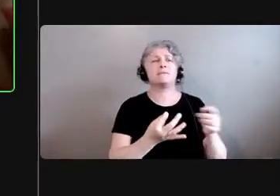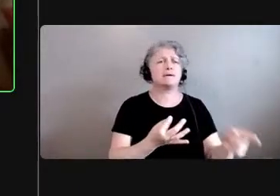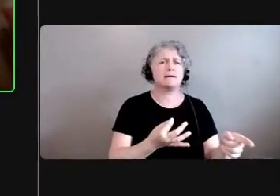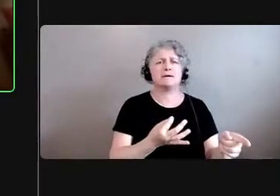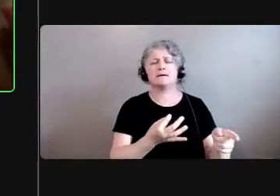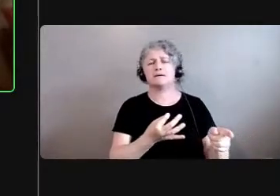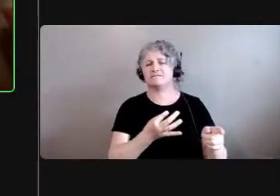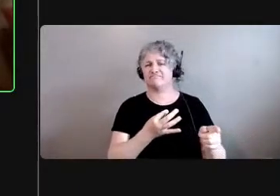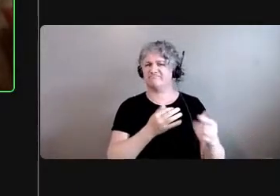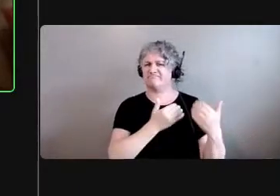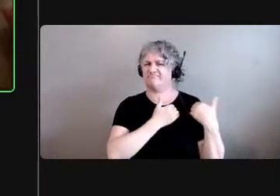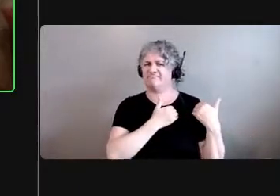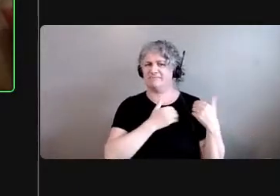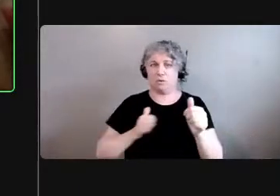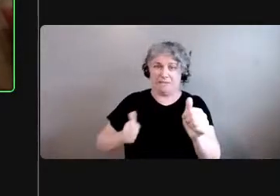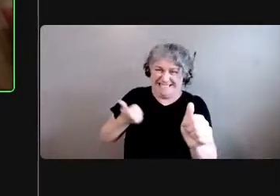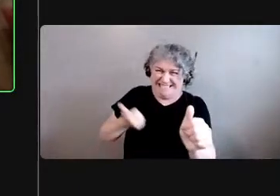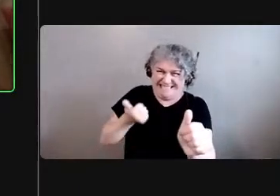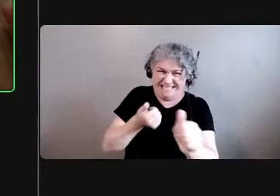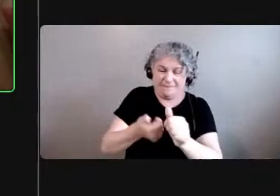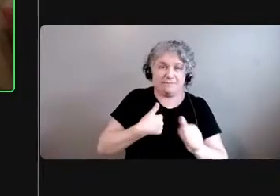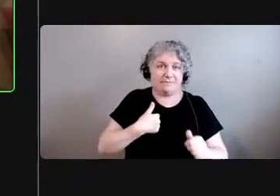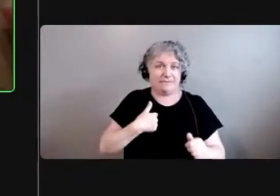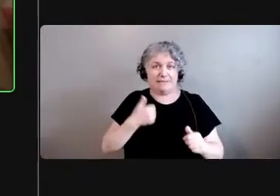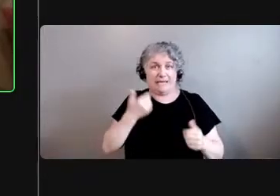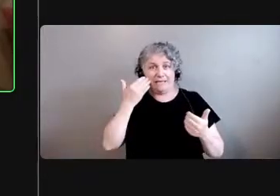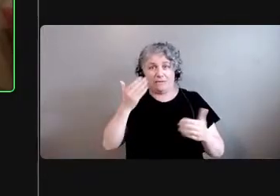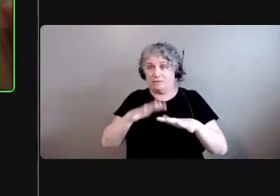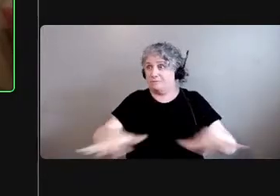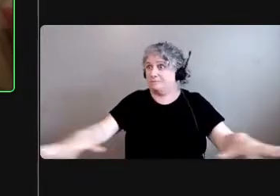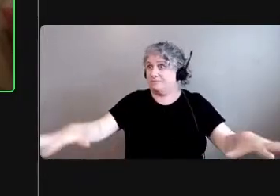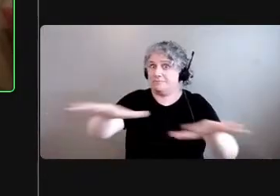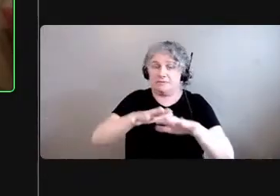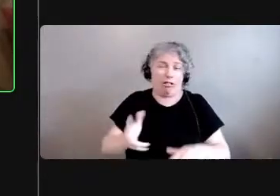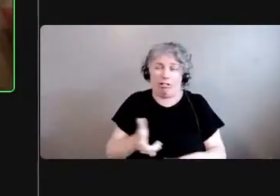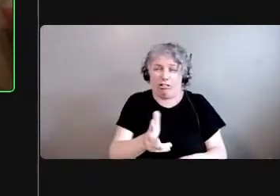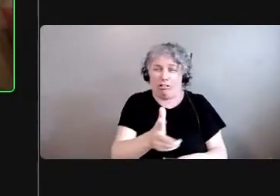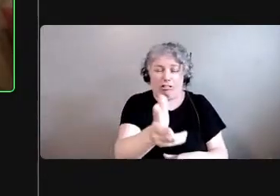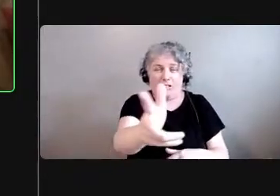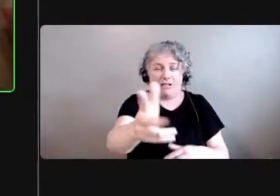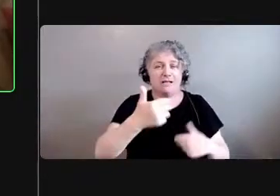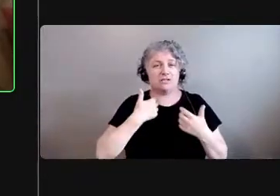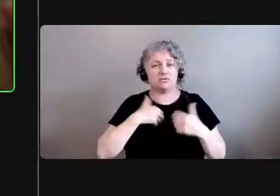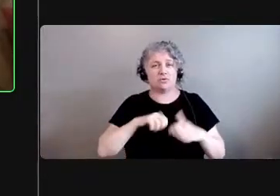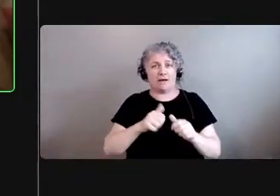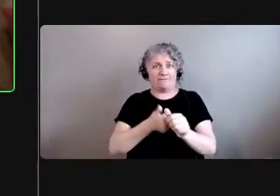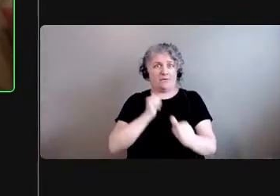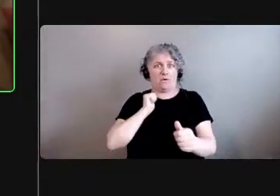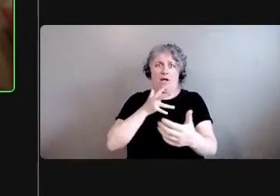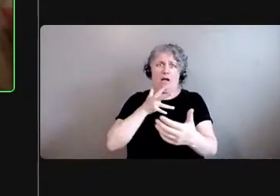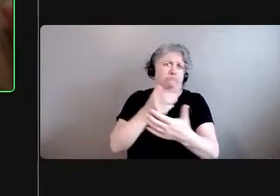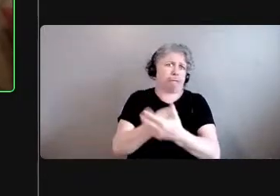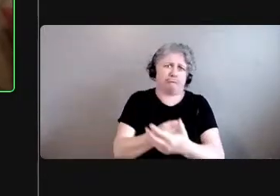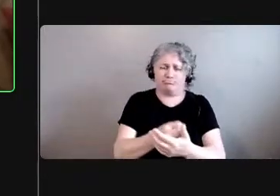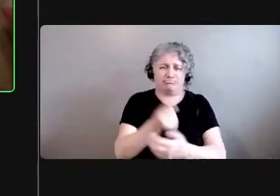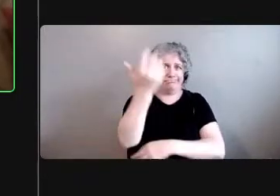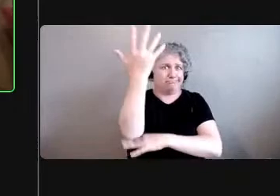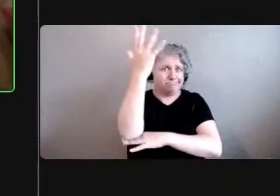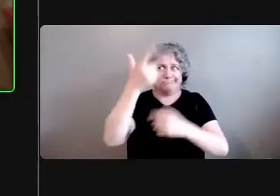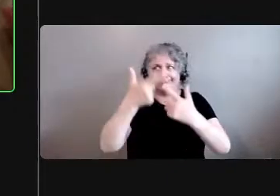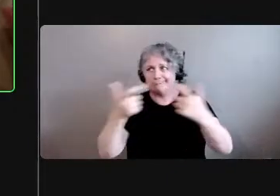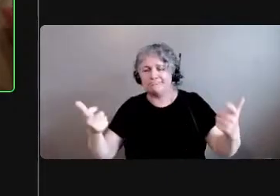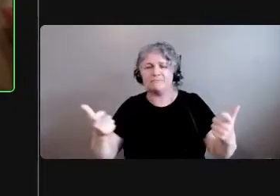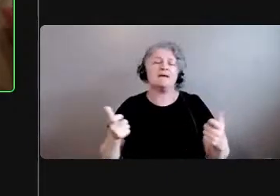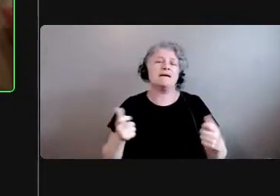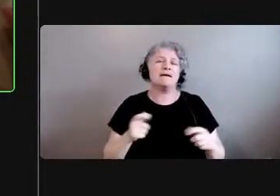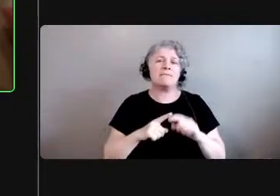tasked with running after me because I didn't know the space. So trying to keep me from crashing into anything. But we did a